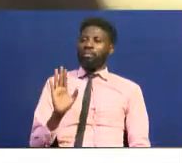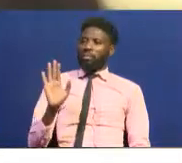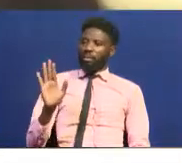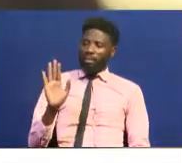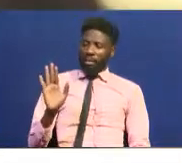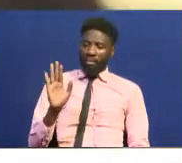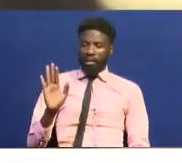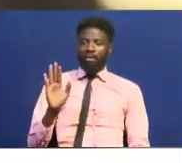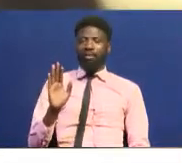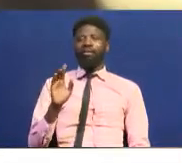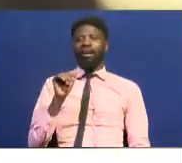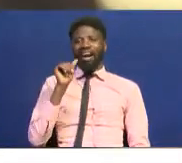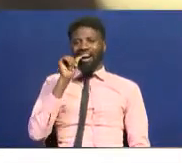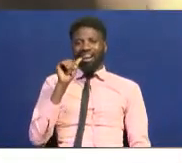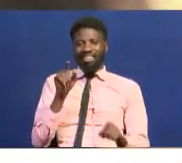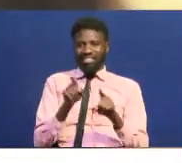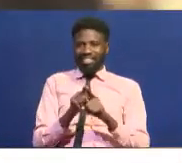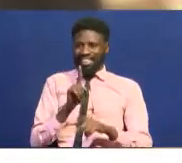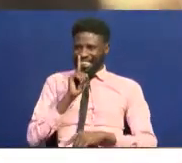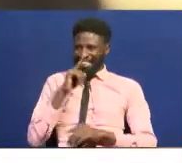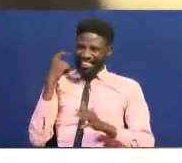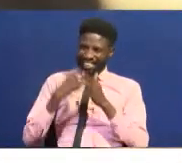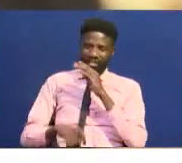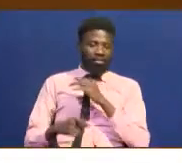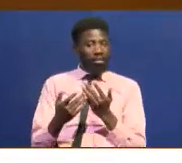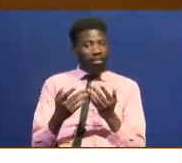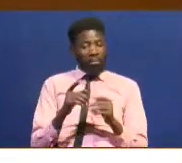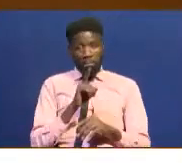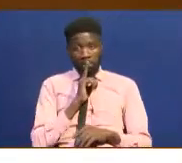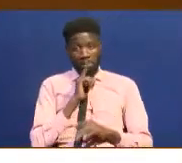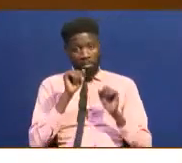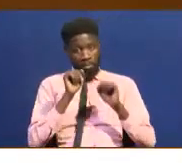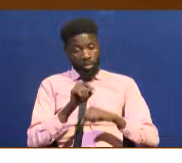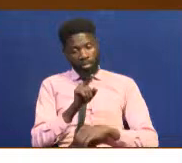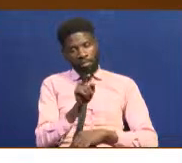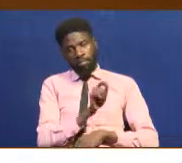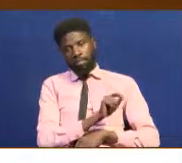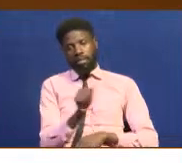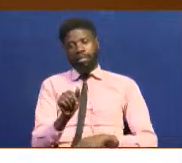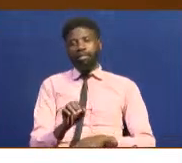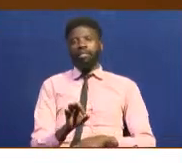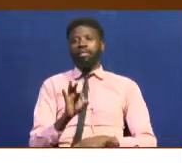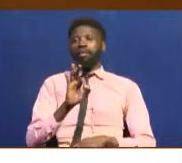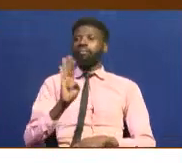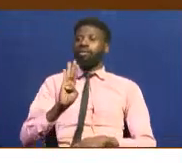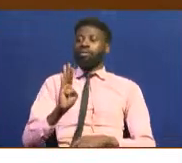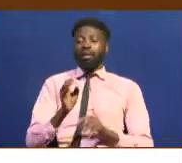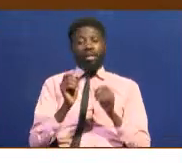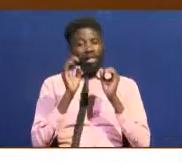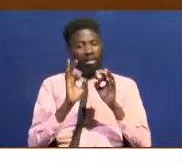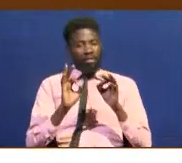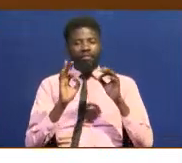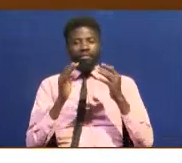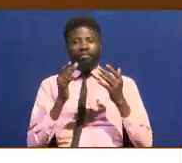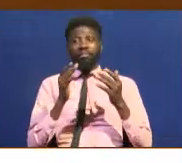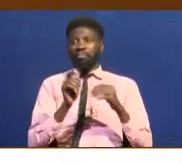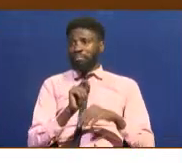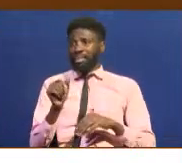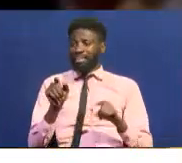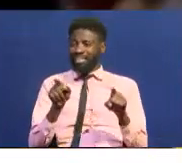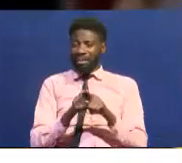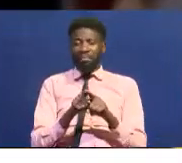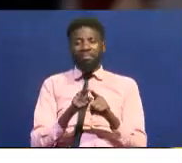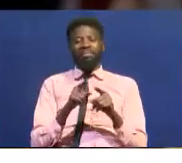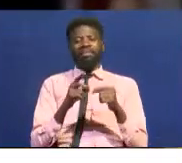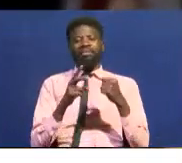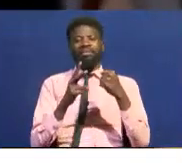rip-off prices. Consumer groups say the legal action could result in a £3 billion payout of each successful, equivalent to £70